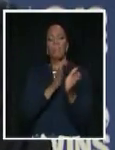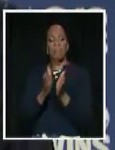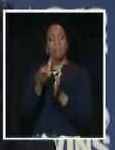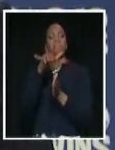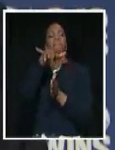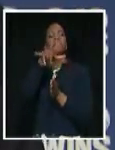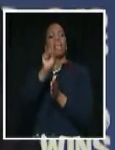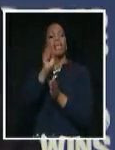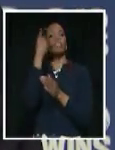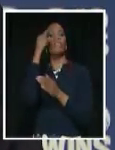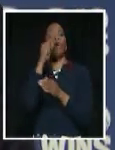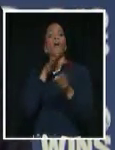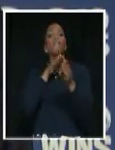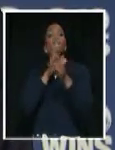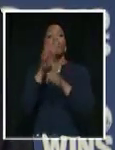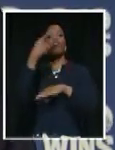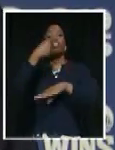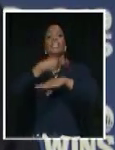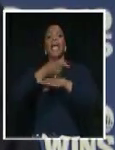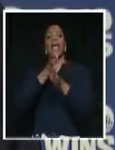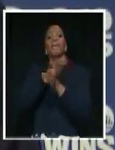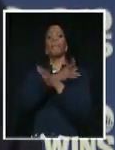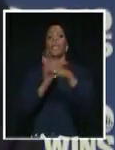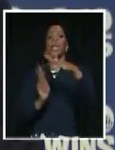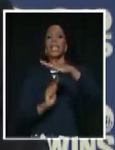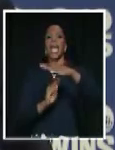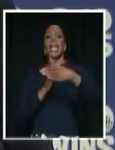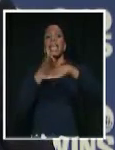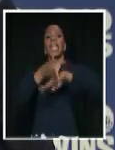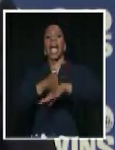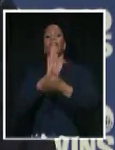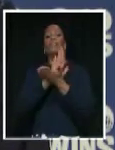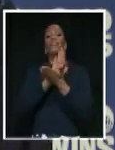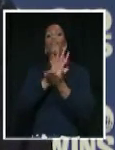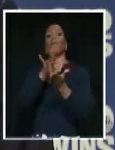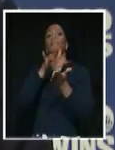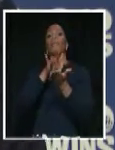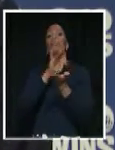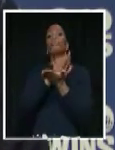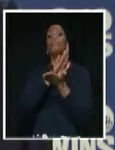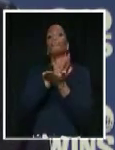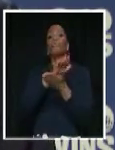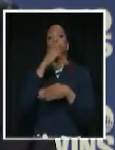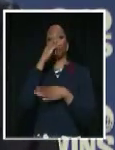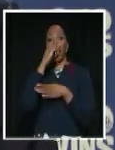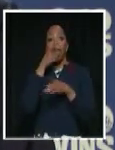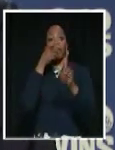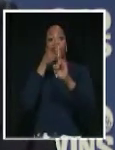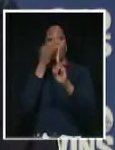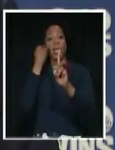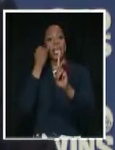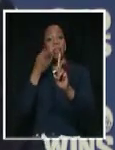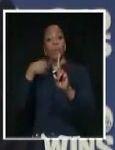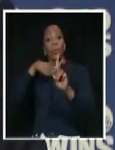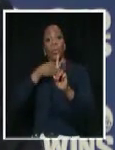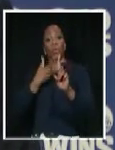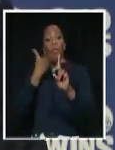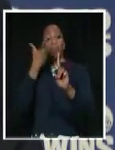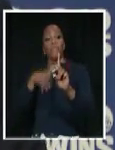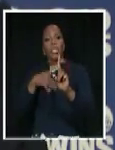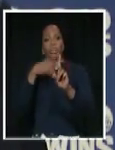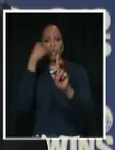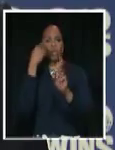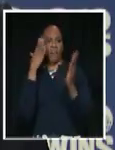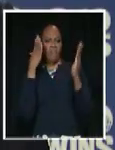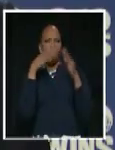plan for full-day pre-K and after school for every middle school child. And the point is, if we want to get this done, we have to focus on the positive notion